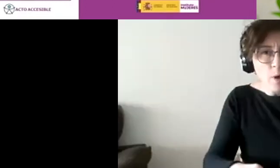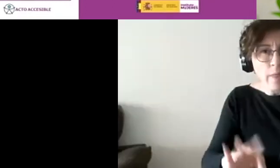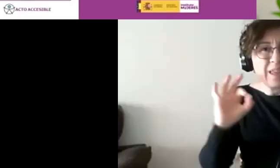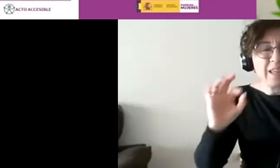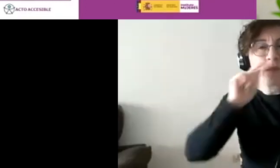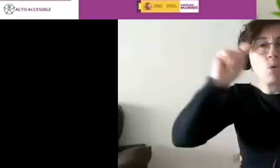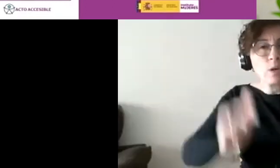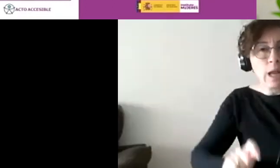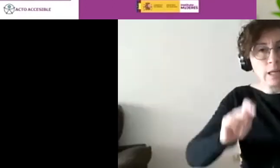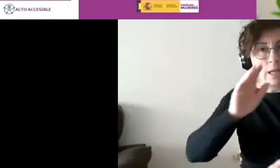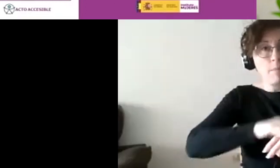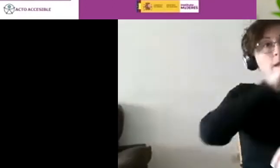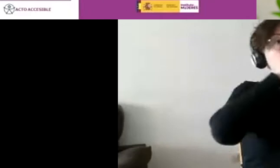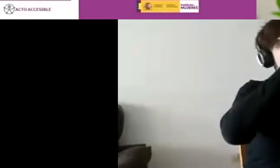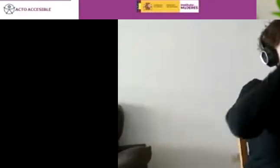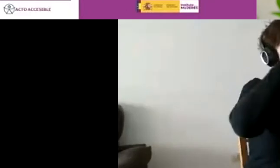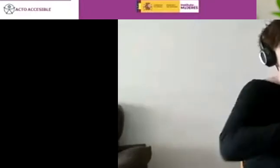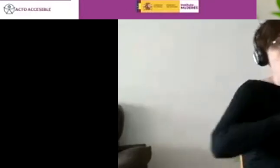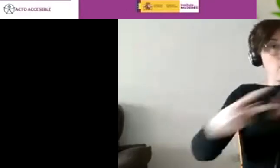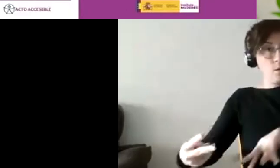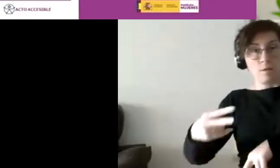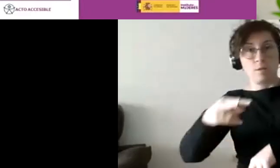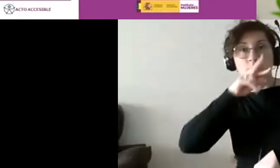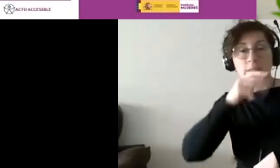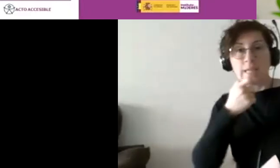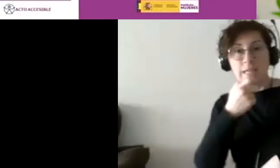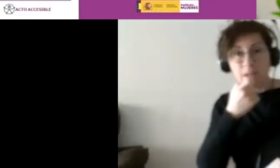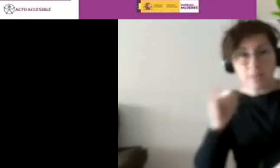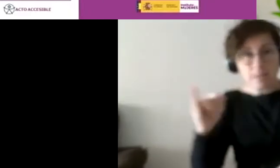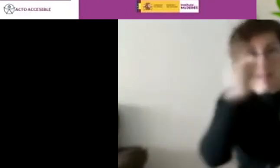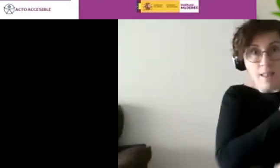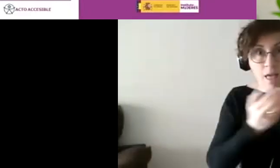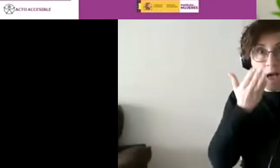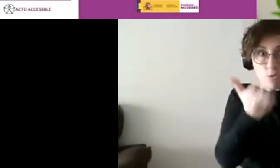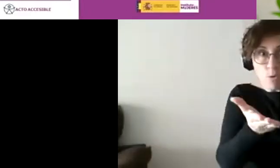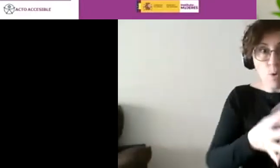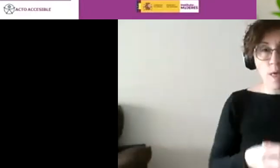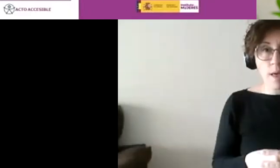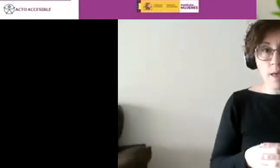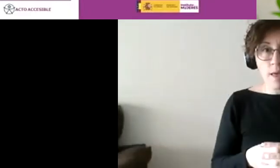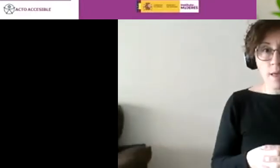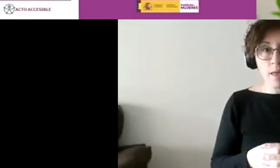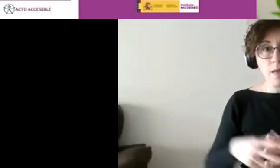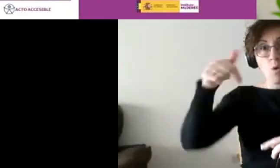perhaps we can find someone here in the seminar. Angelina, are you there?